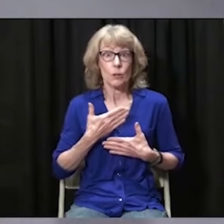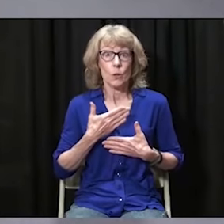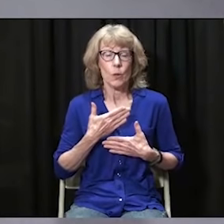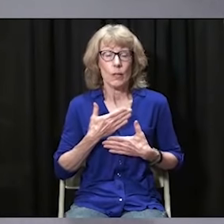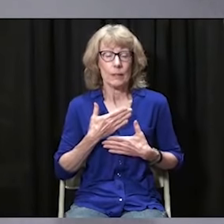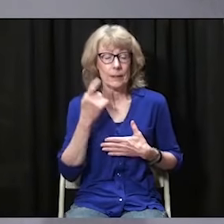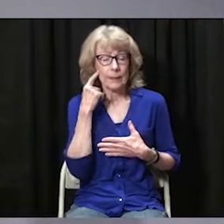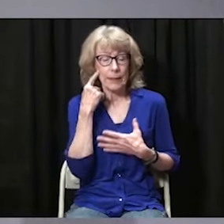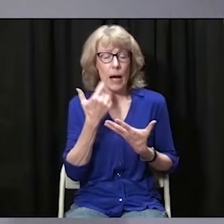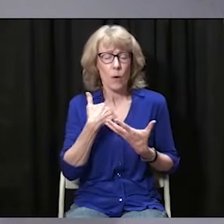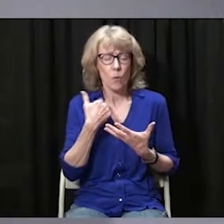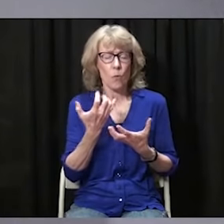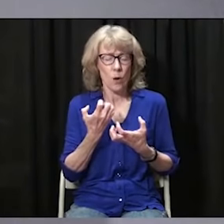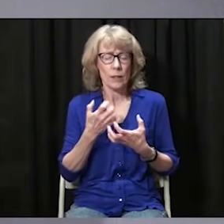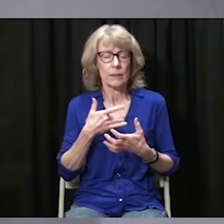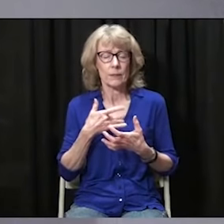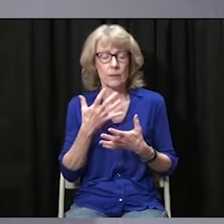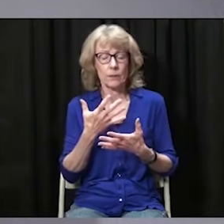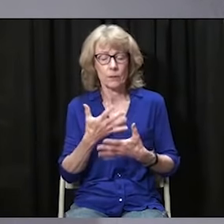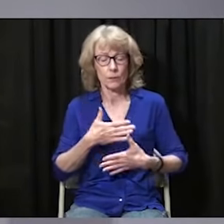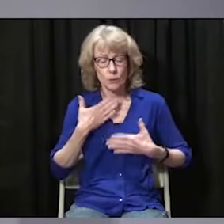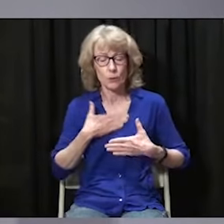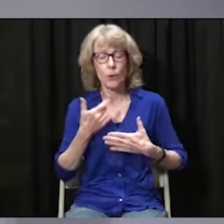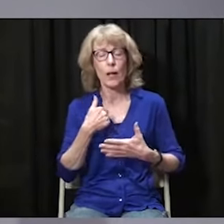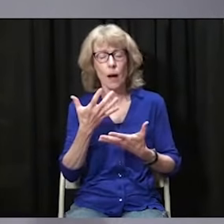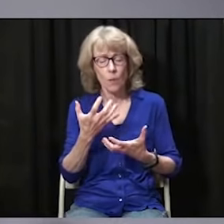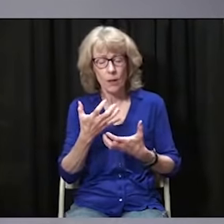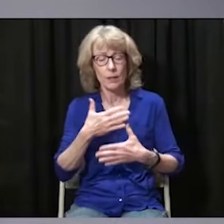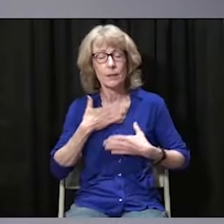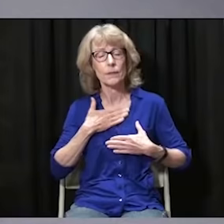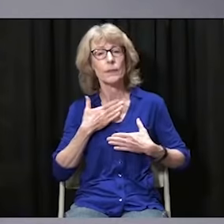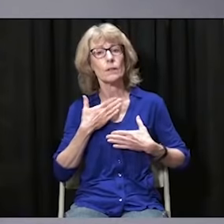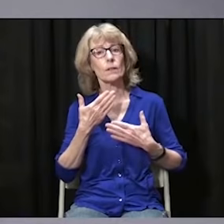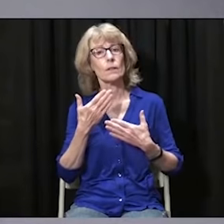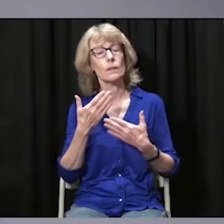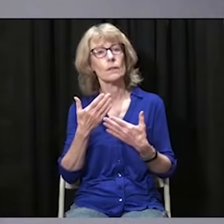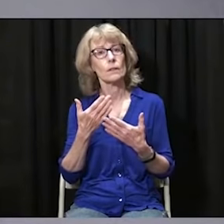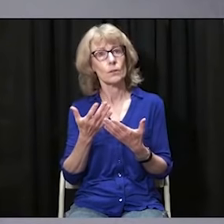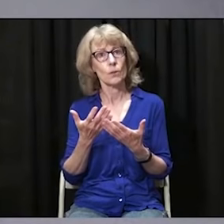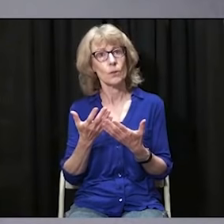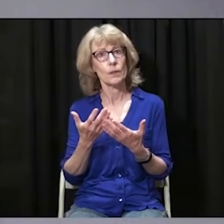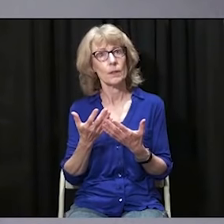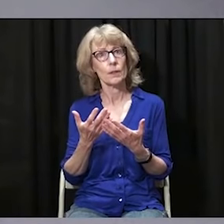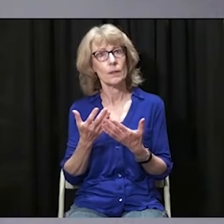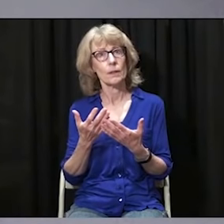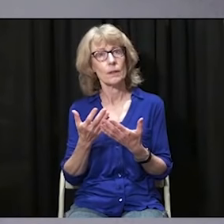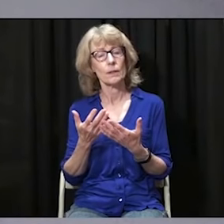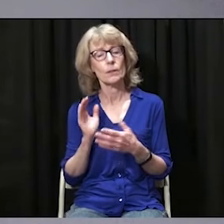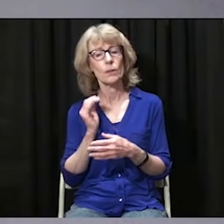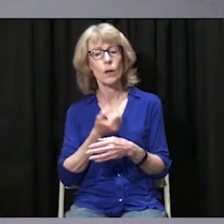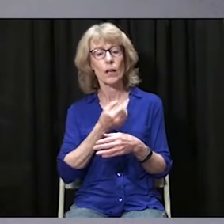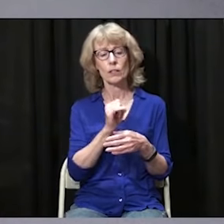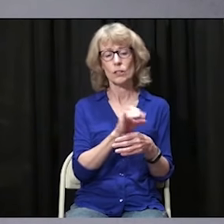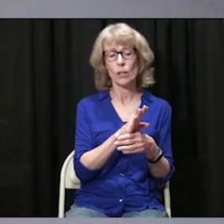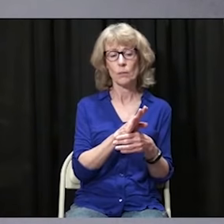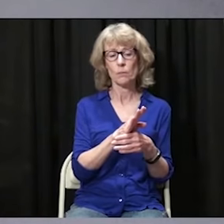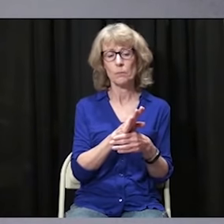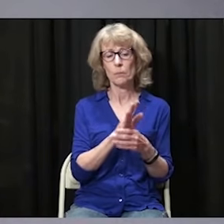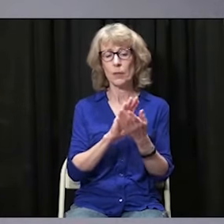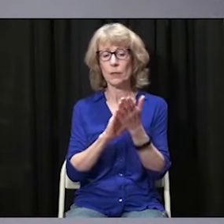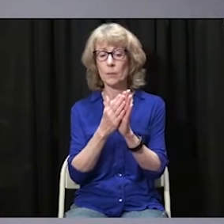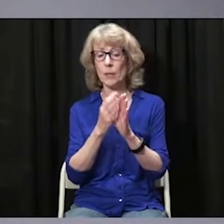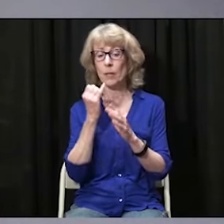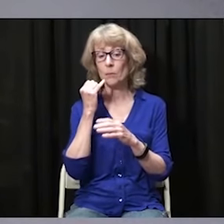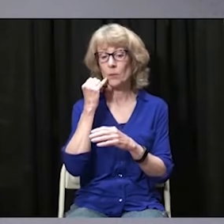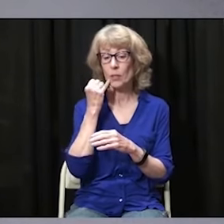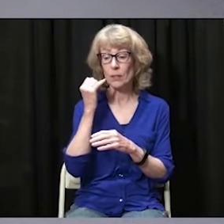for this person, because that's what Paul tells us to do. When good things happen to other people, our job is not to be jealous. Our